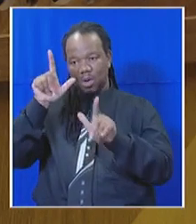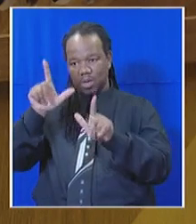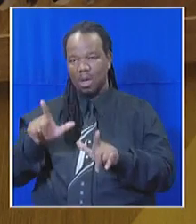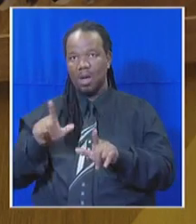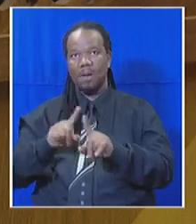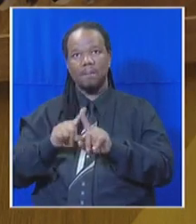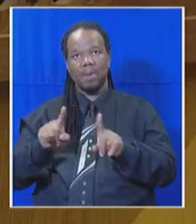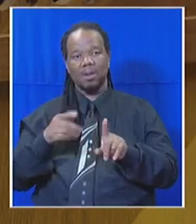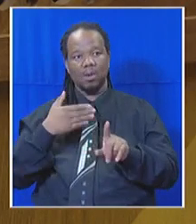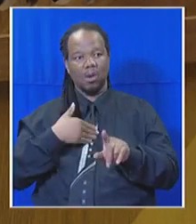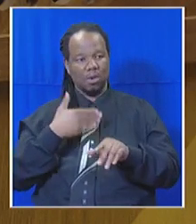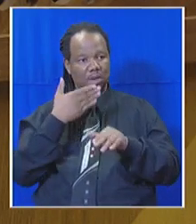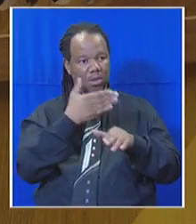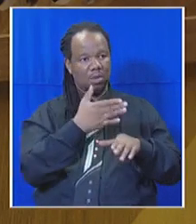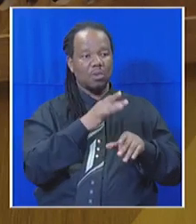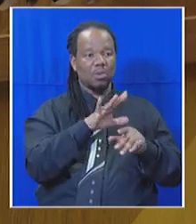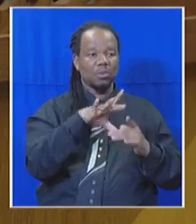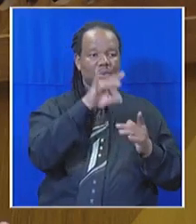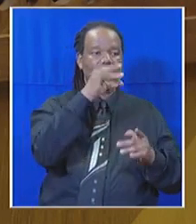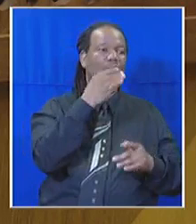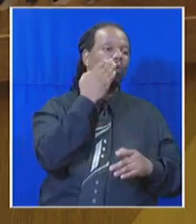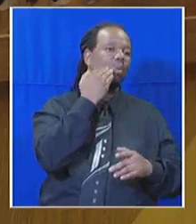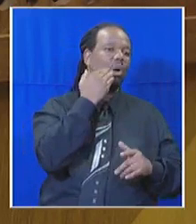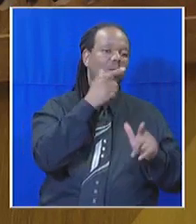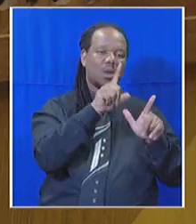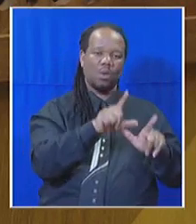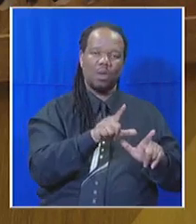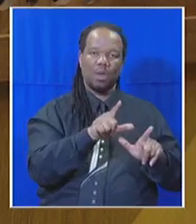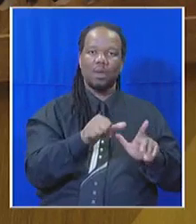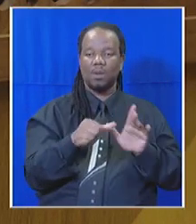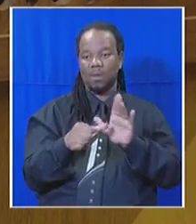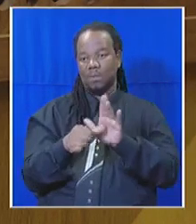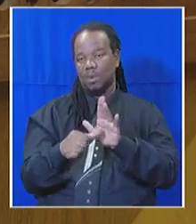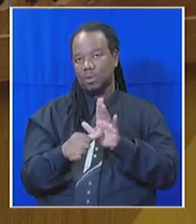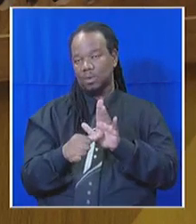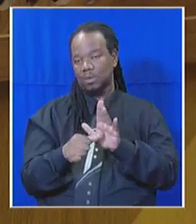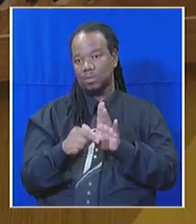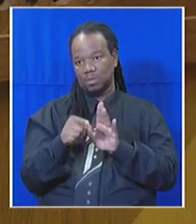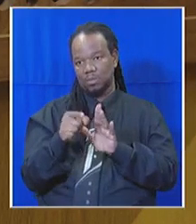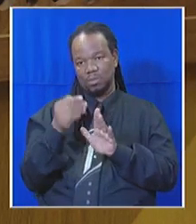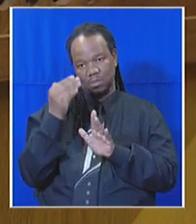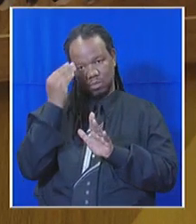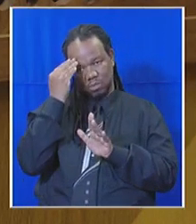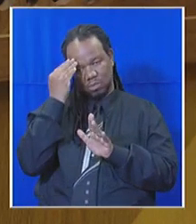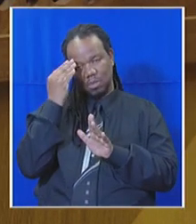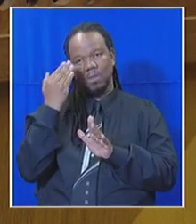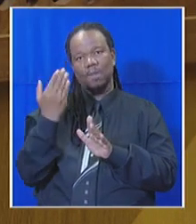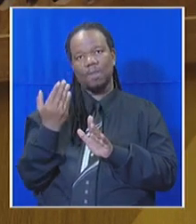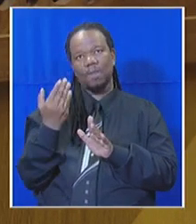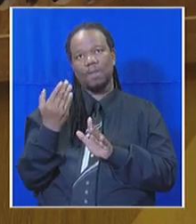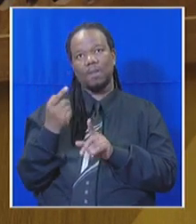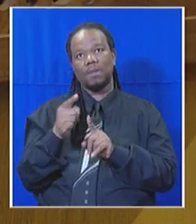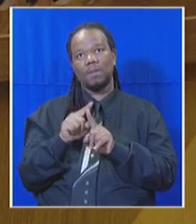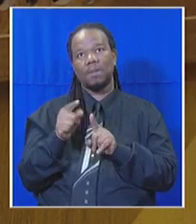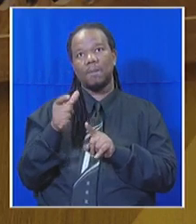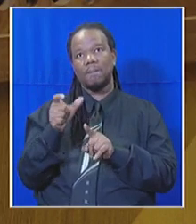all briefs go to white lawyers. What is also important to note is that one of the main disclaimers here is